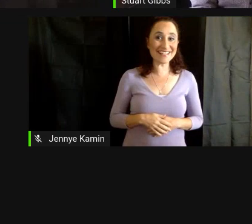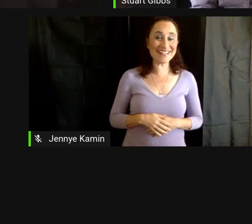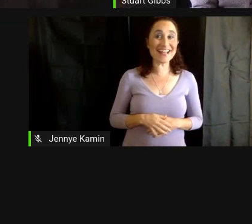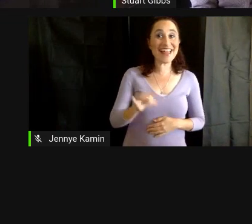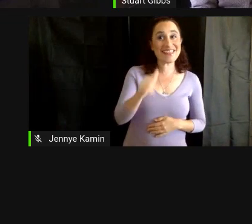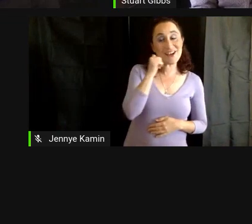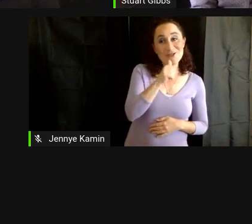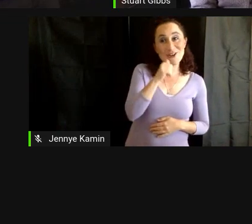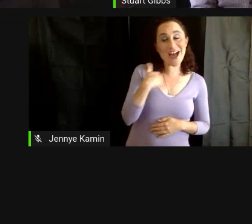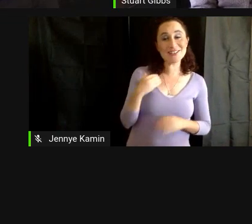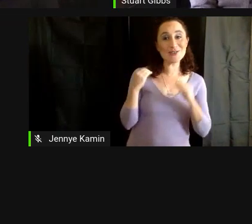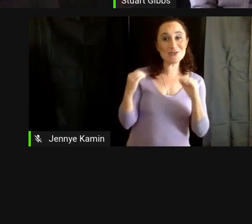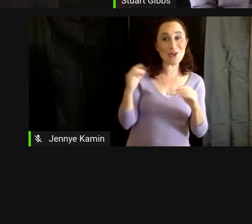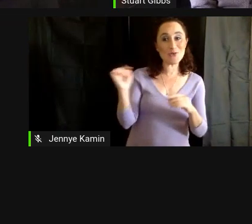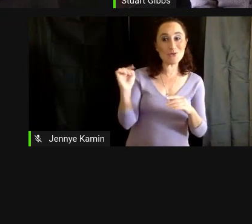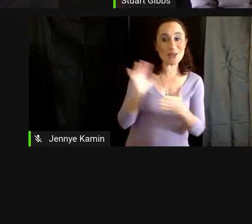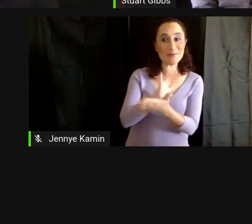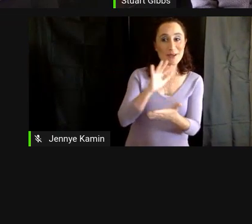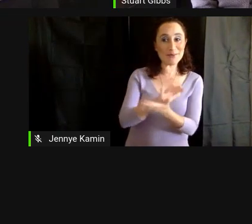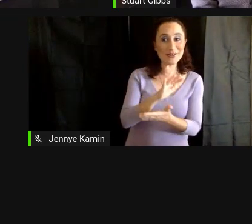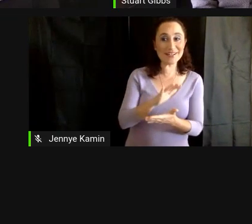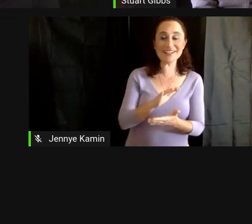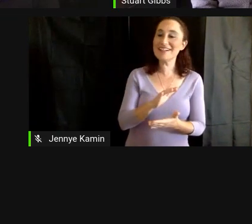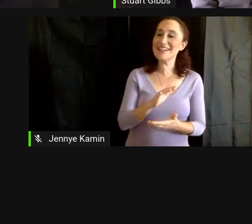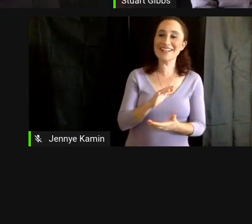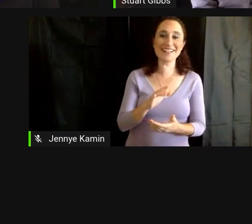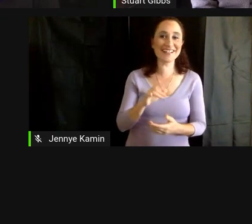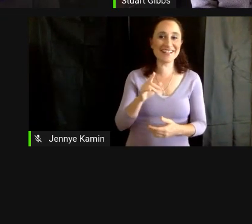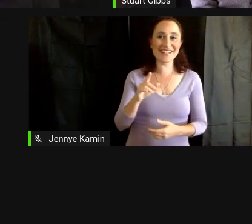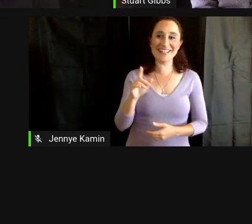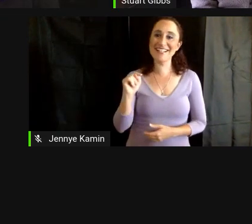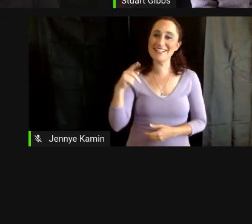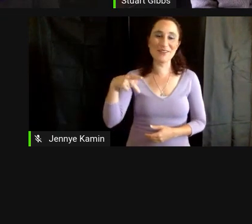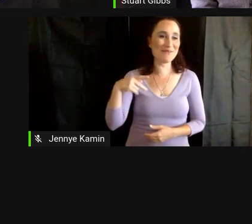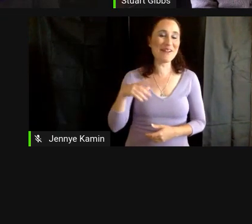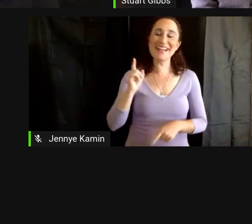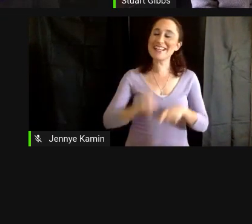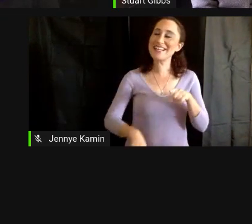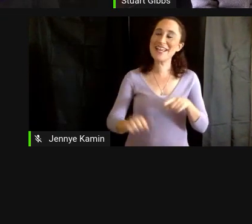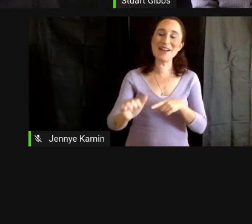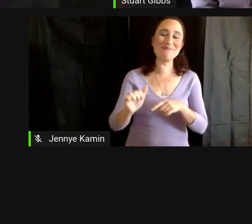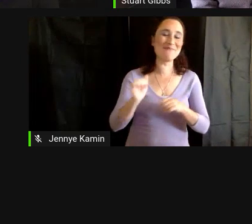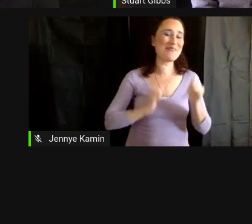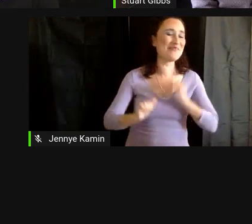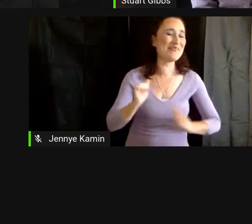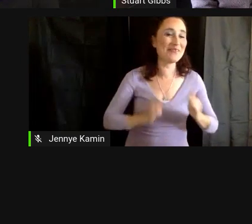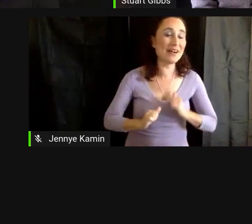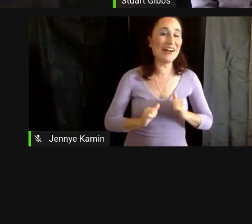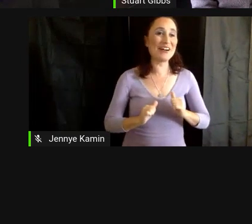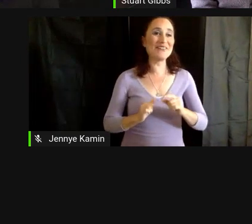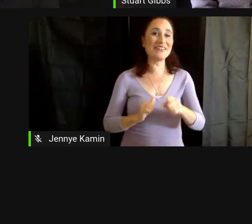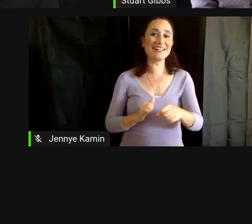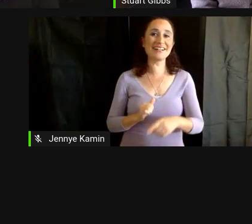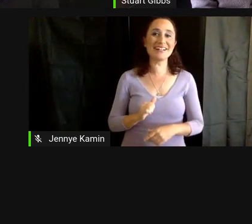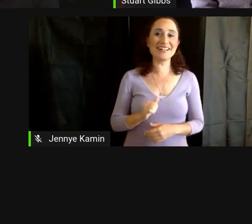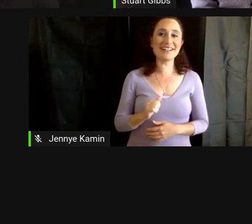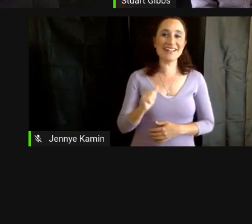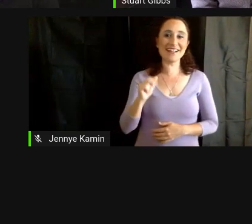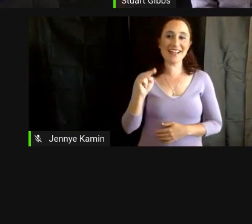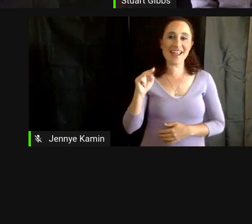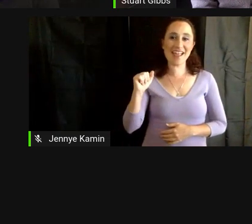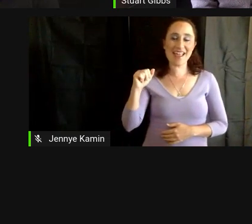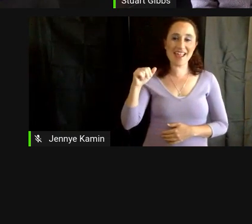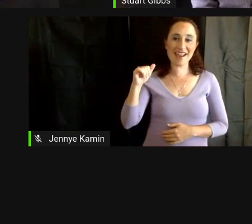no toilet paper. She cannot perform in the performance. Annabelle realizes that this is